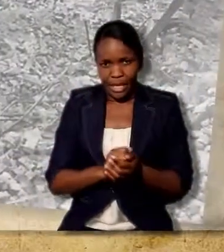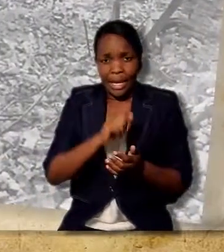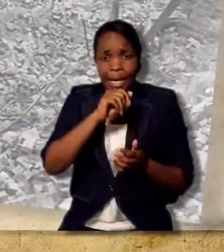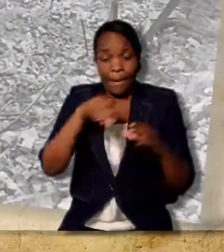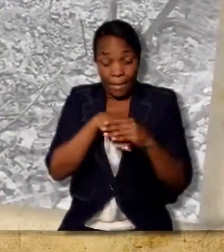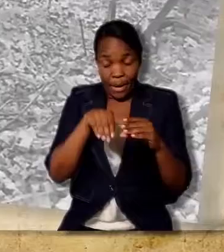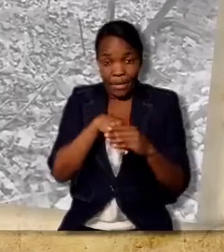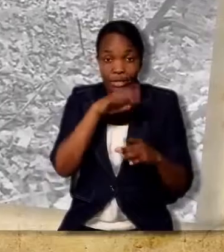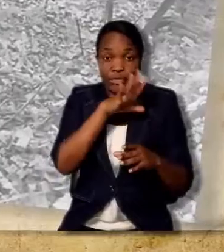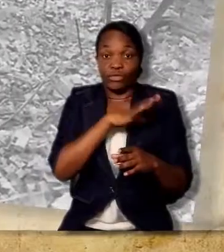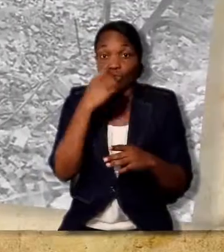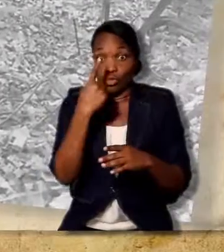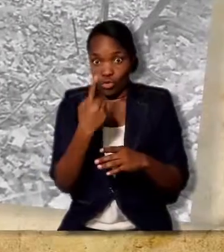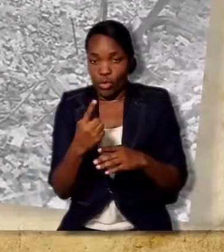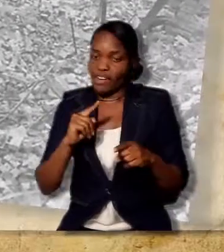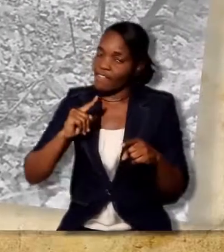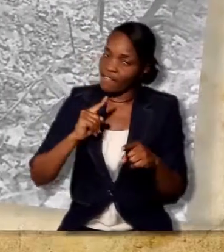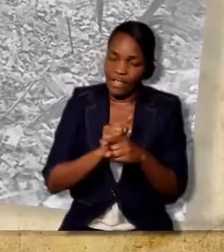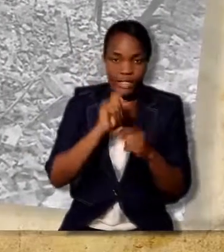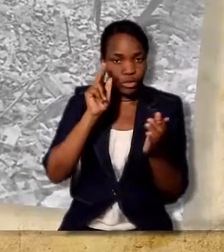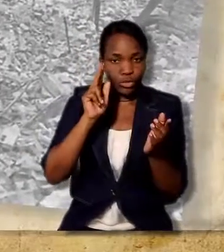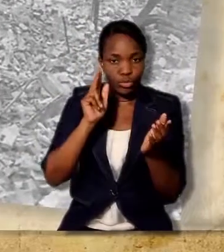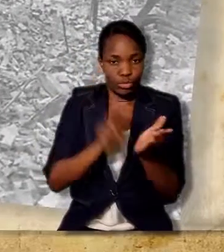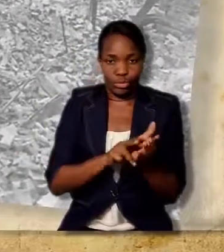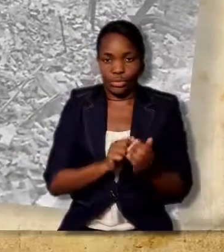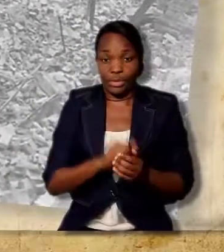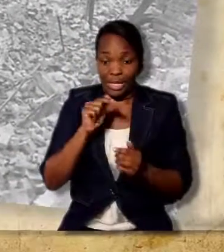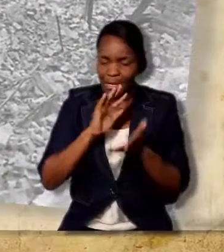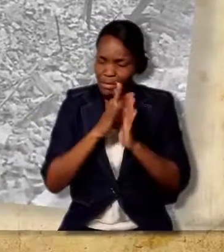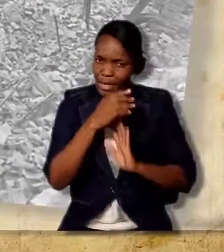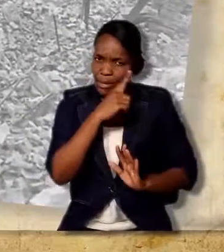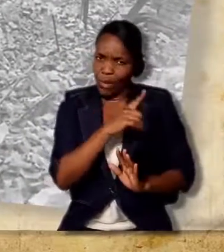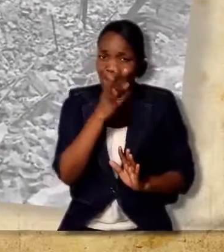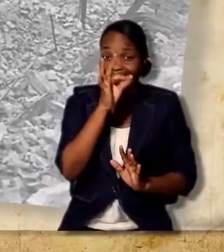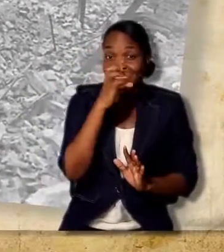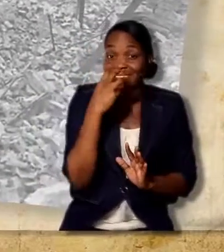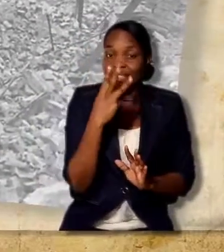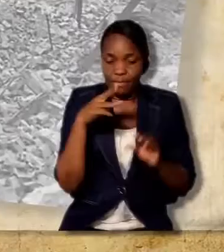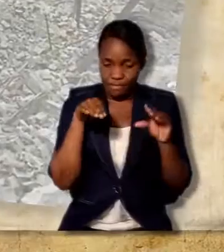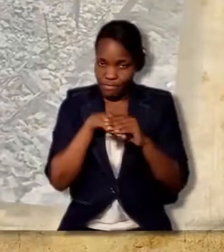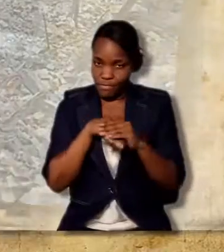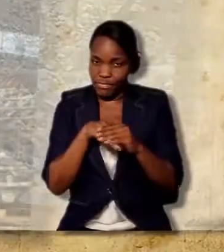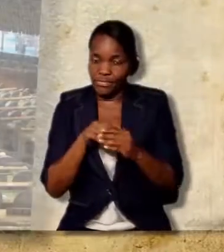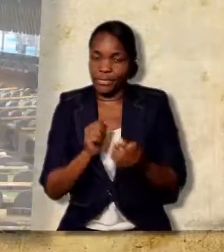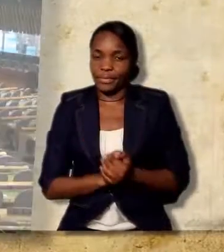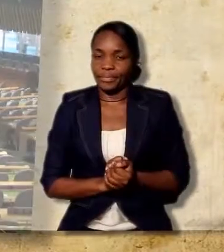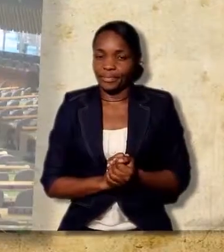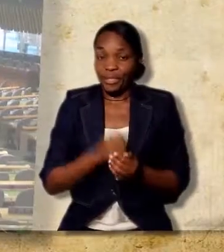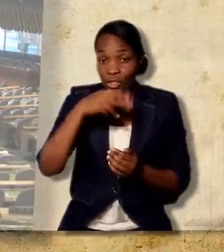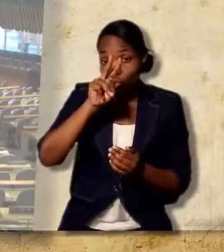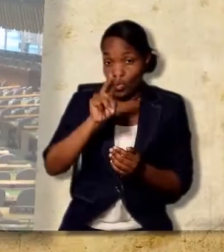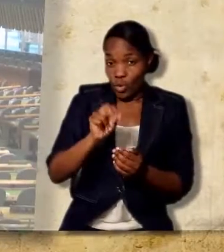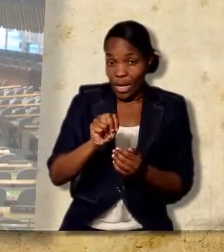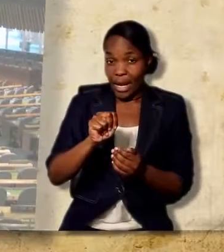51 member states were part of it when it was founded, and now there are 193 members. The